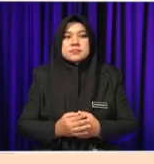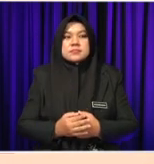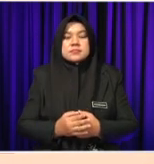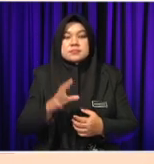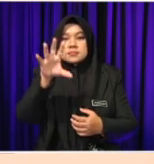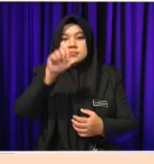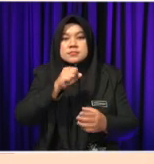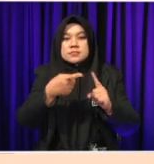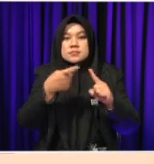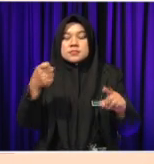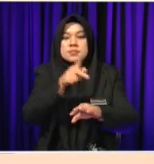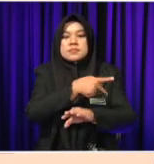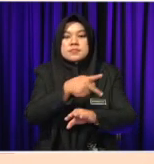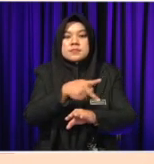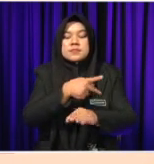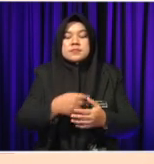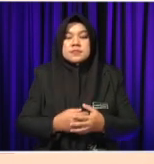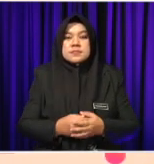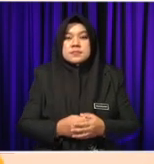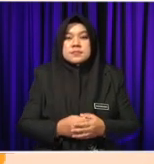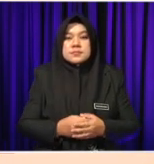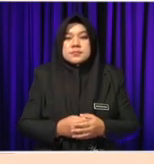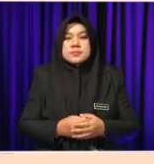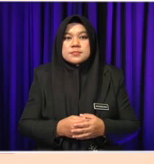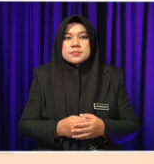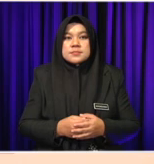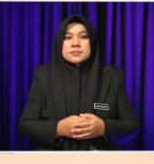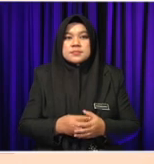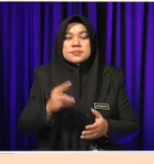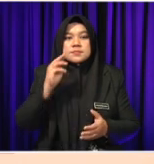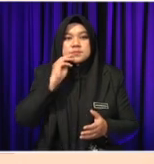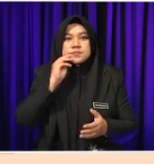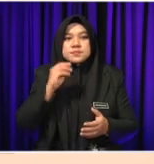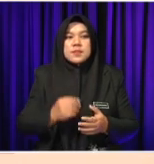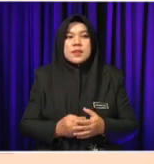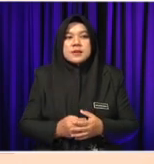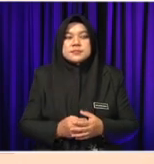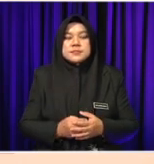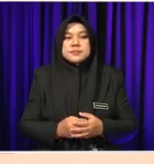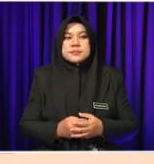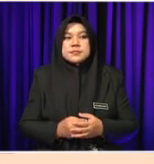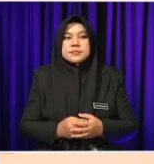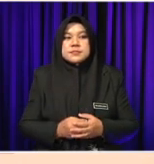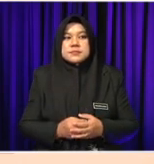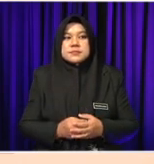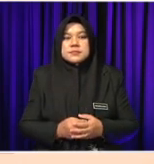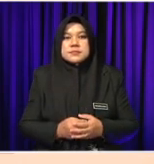it a shot, anyone. Who can that be? Right. Okay, Mia. Yes, Mia. So, which stanza,